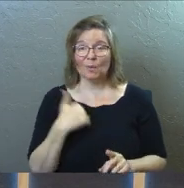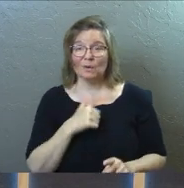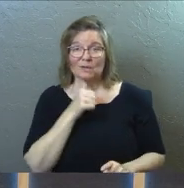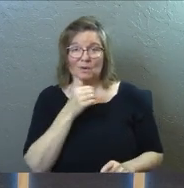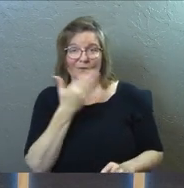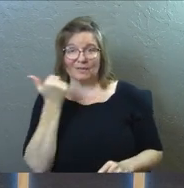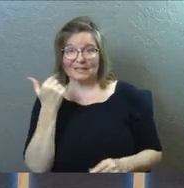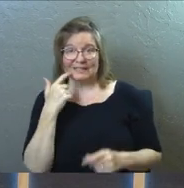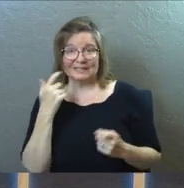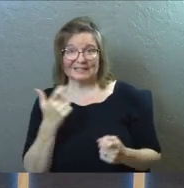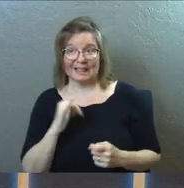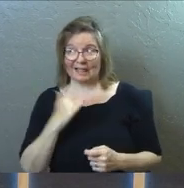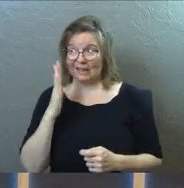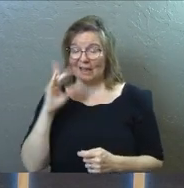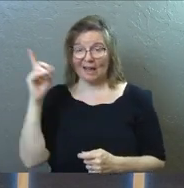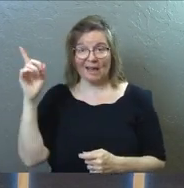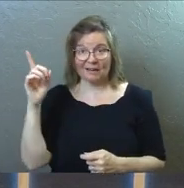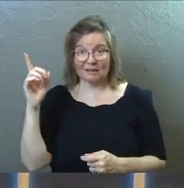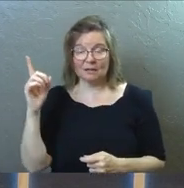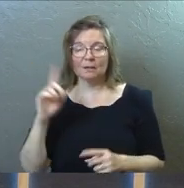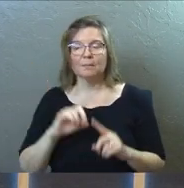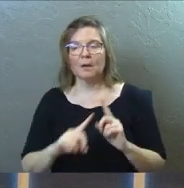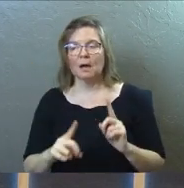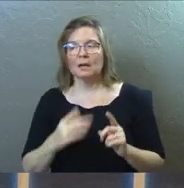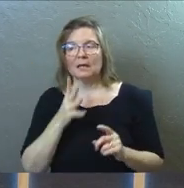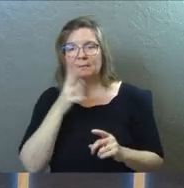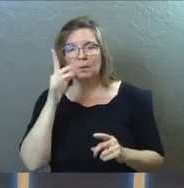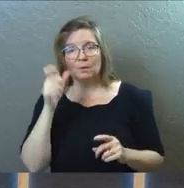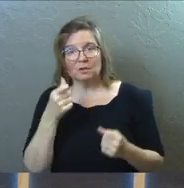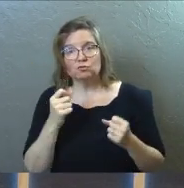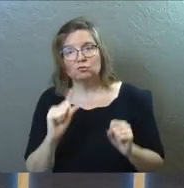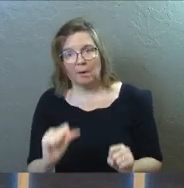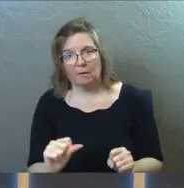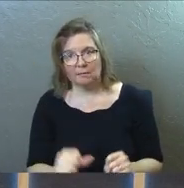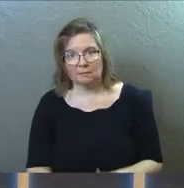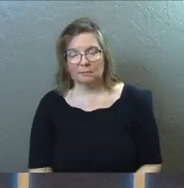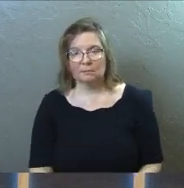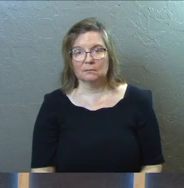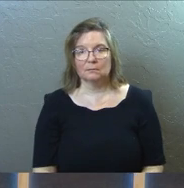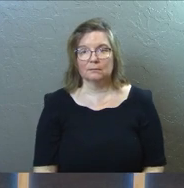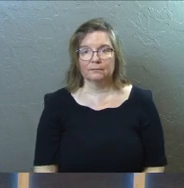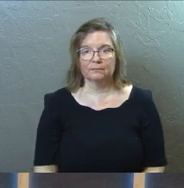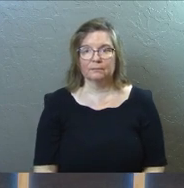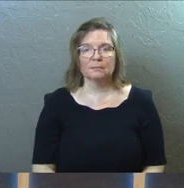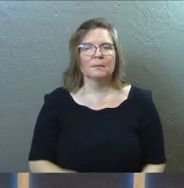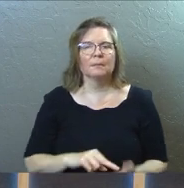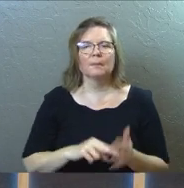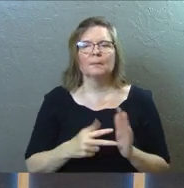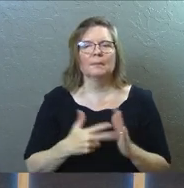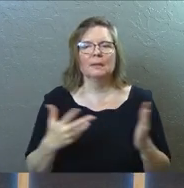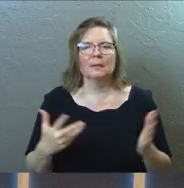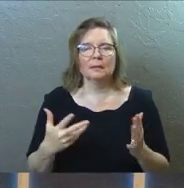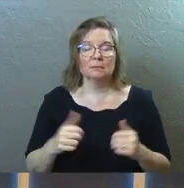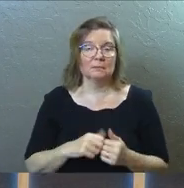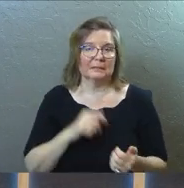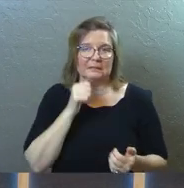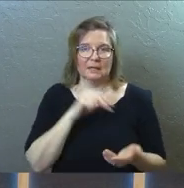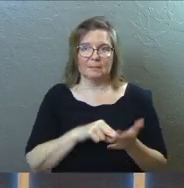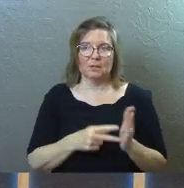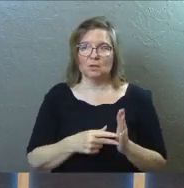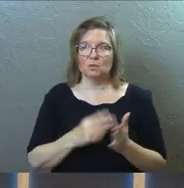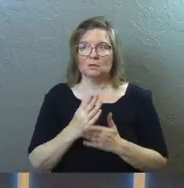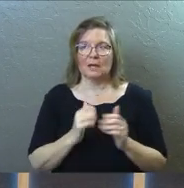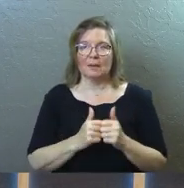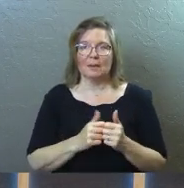don't forget sins like God the Father forgets sins, but as parents, we need to try. And what does that mean? It doesn't mean that